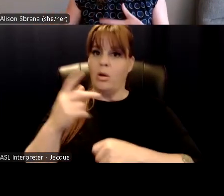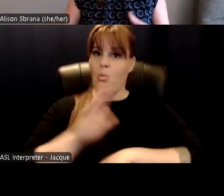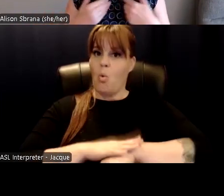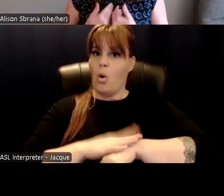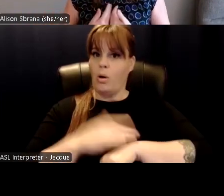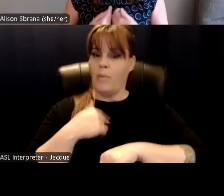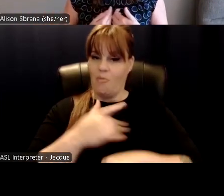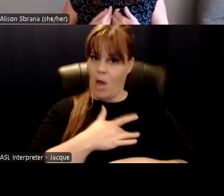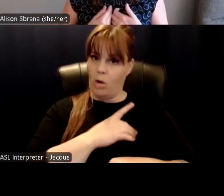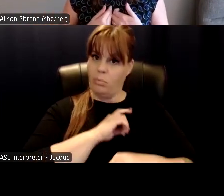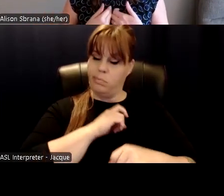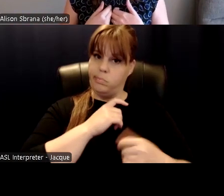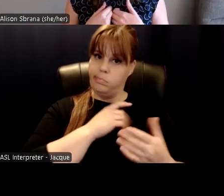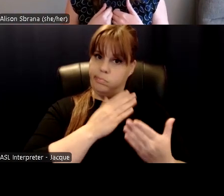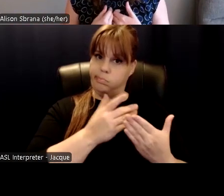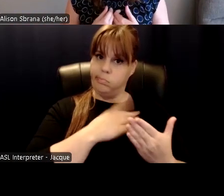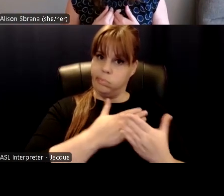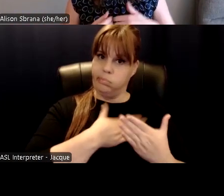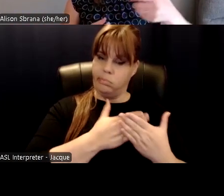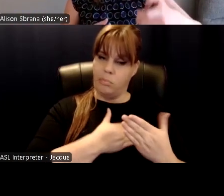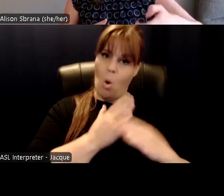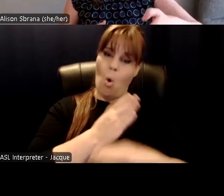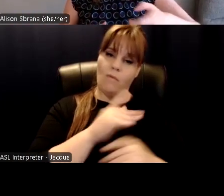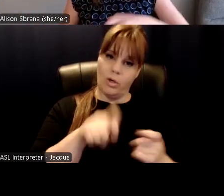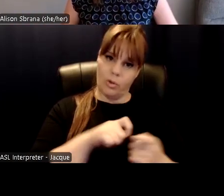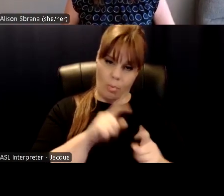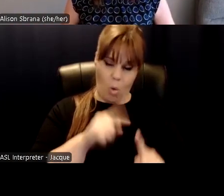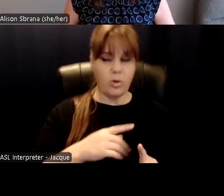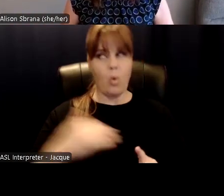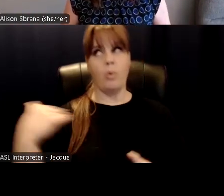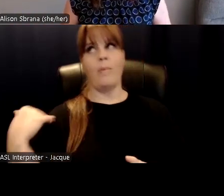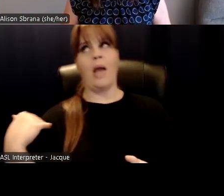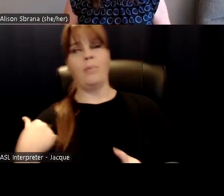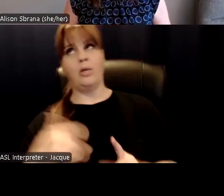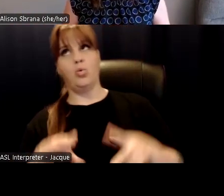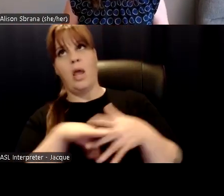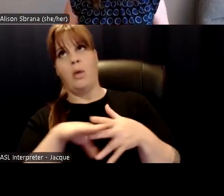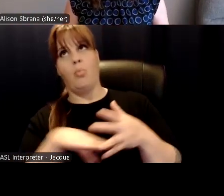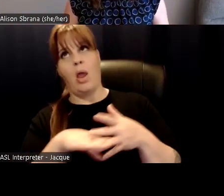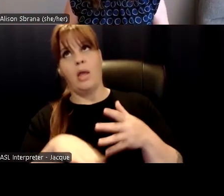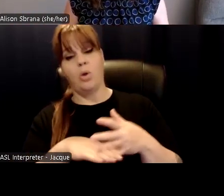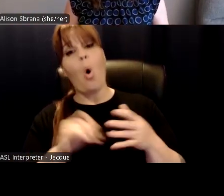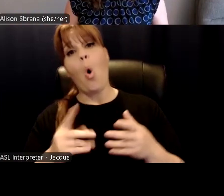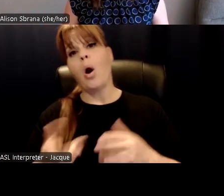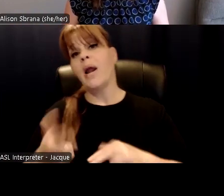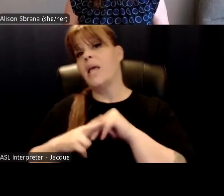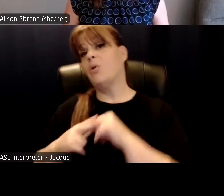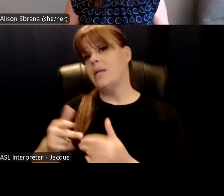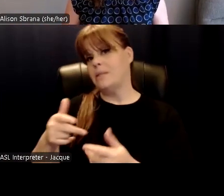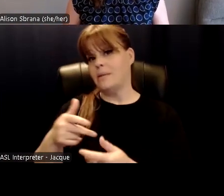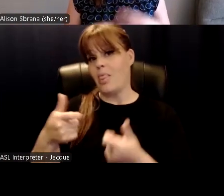point, and that reminded me to take breaks or bump up the level of power assist on my